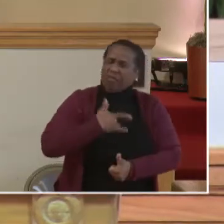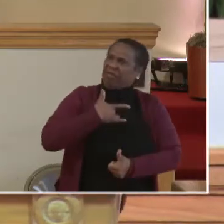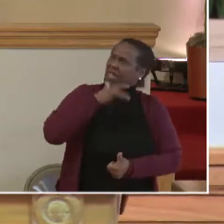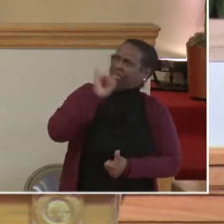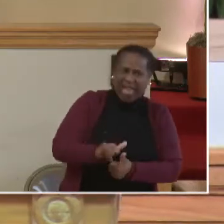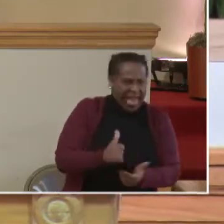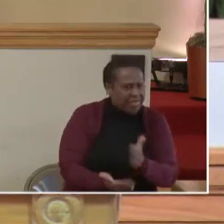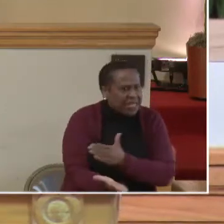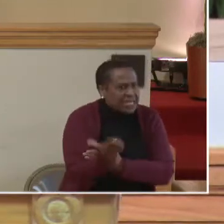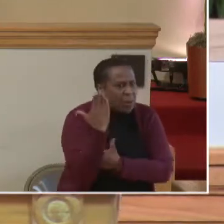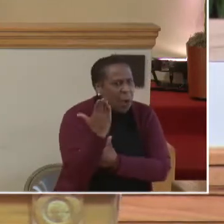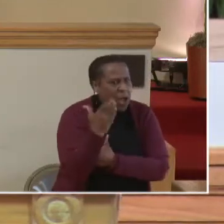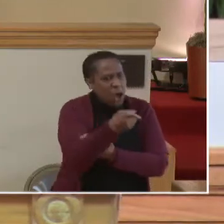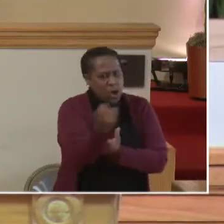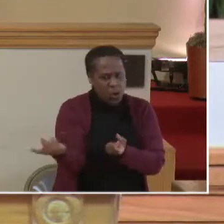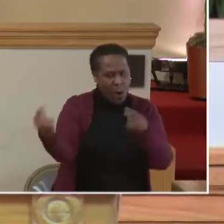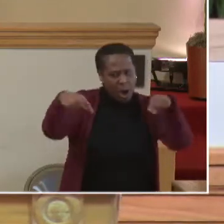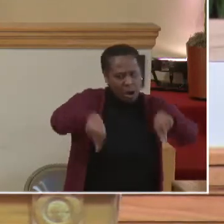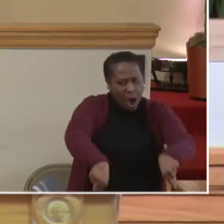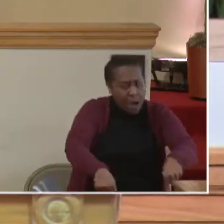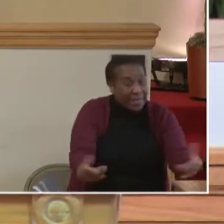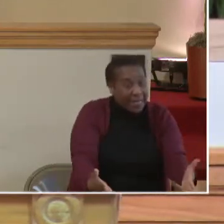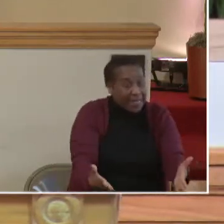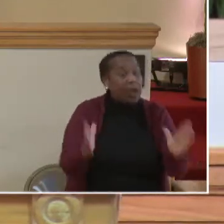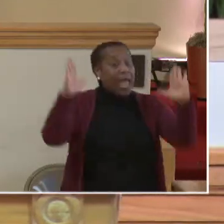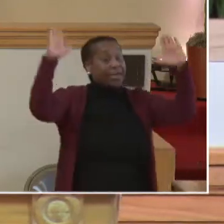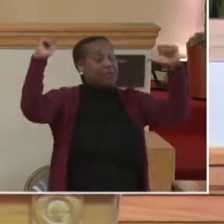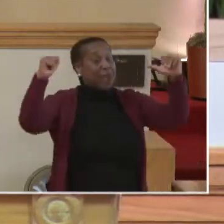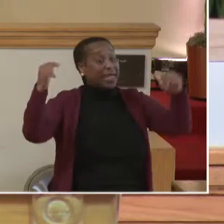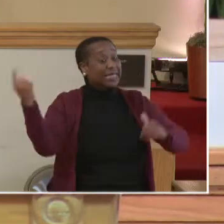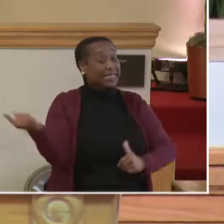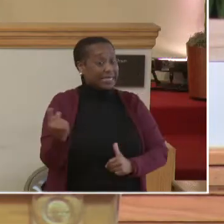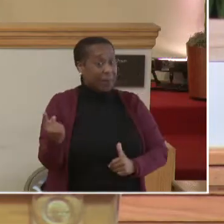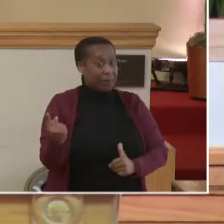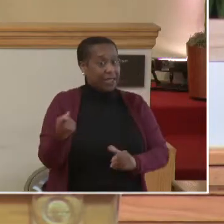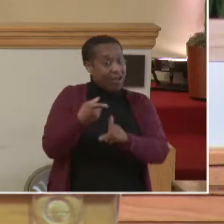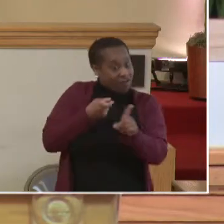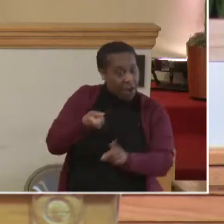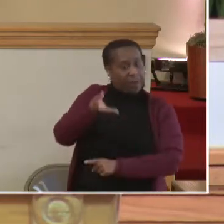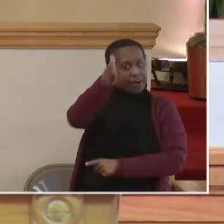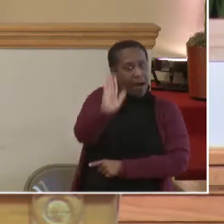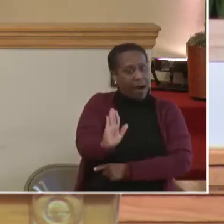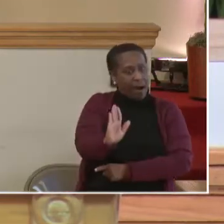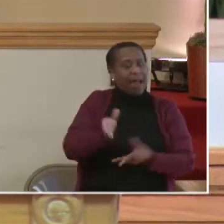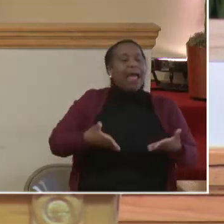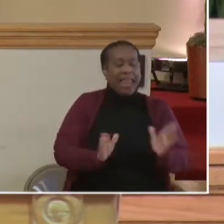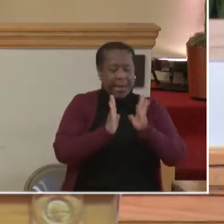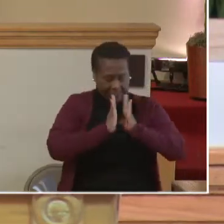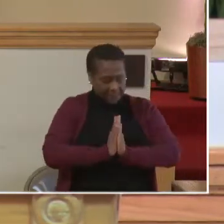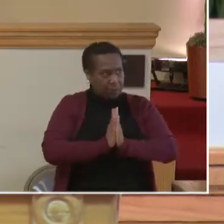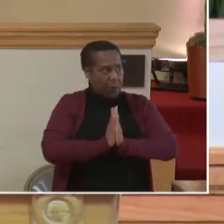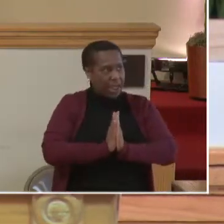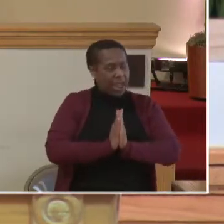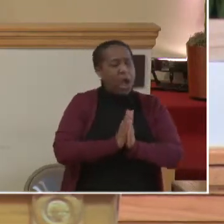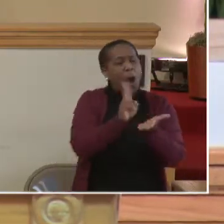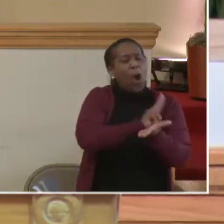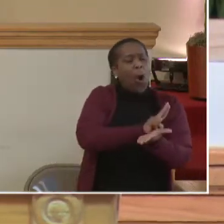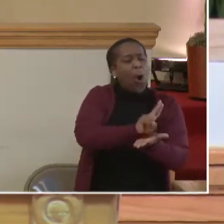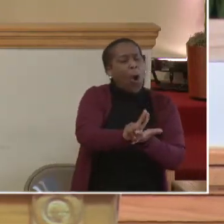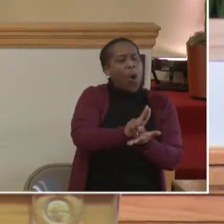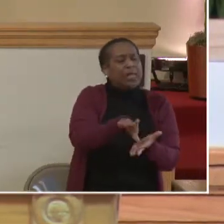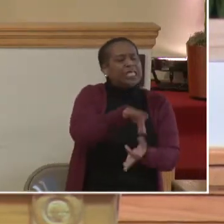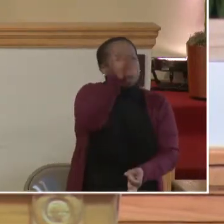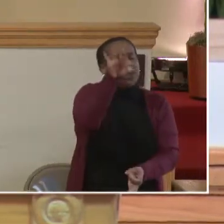Did anyone come here expecting something from God? Let us pray. Holy Spirit,